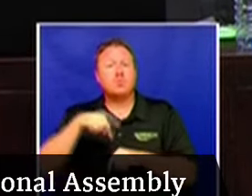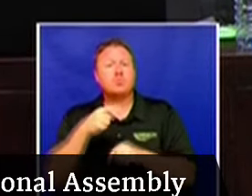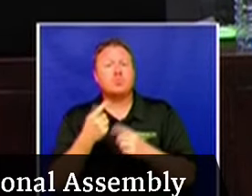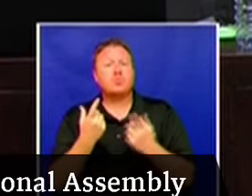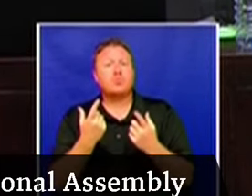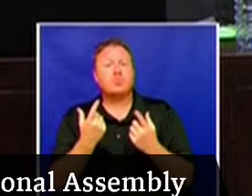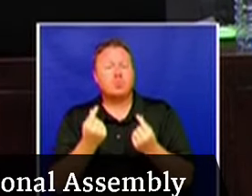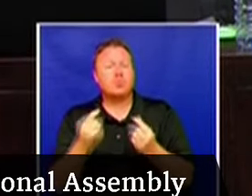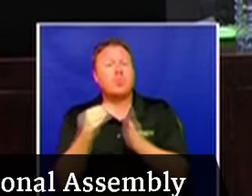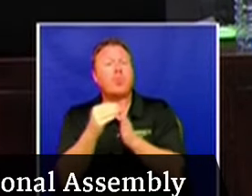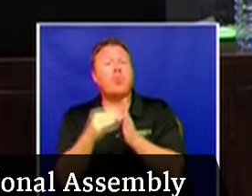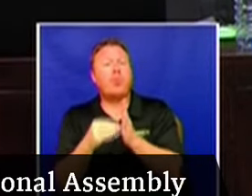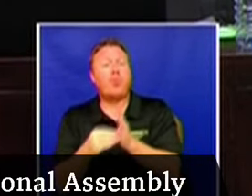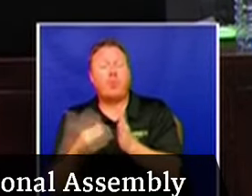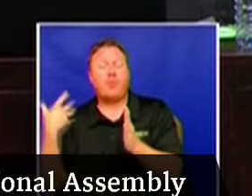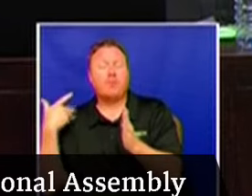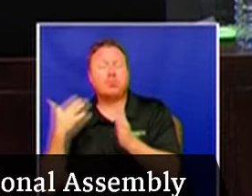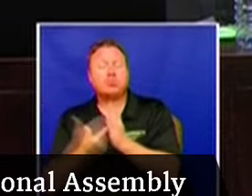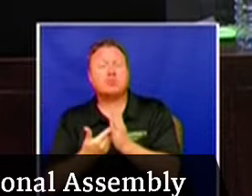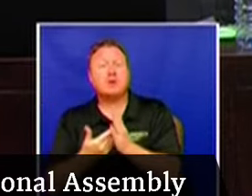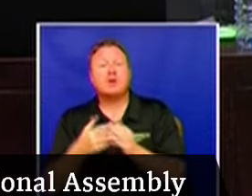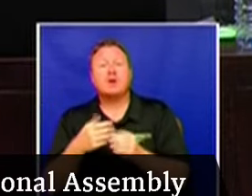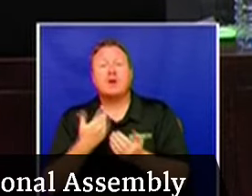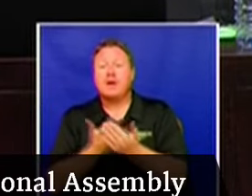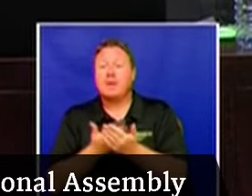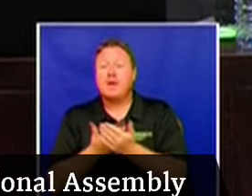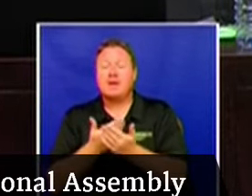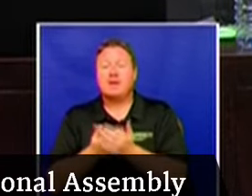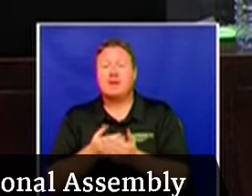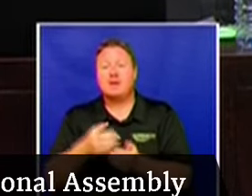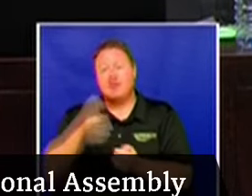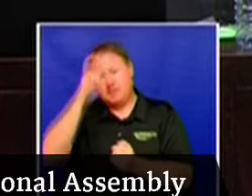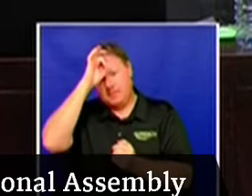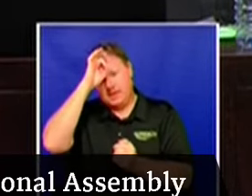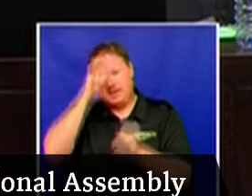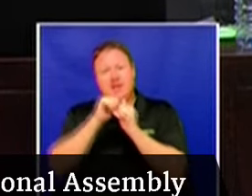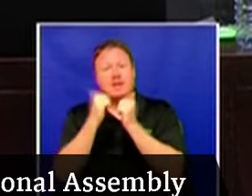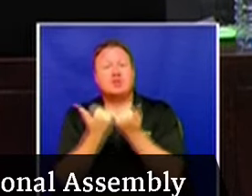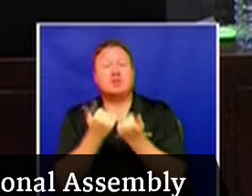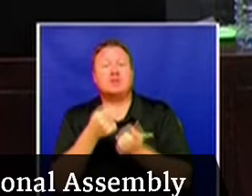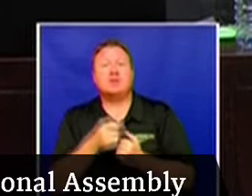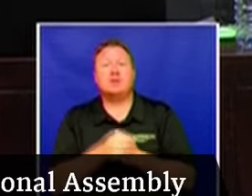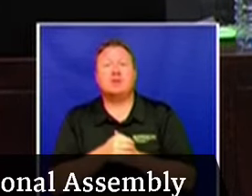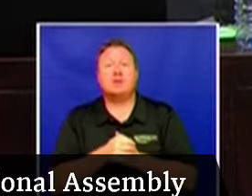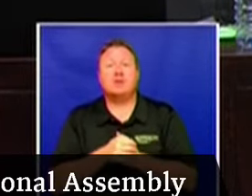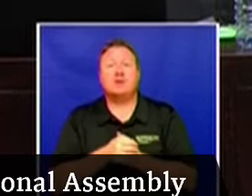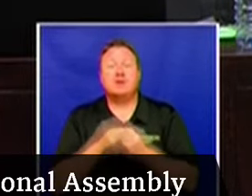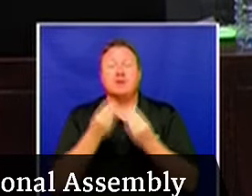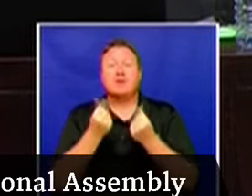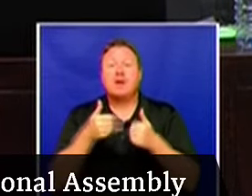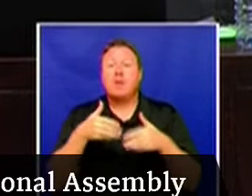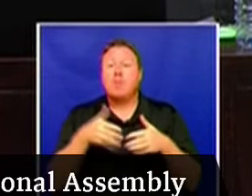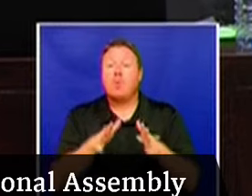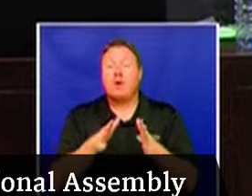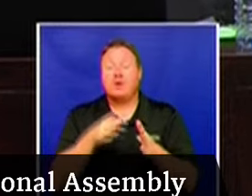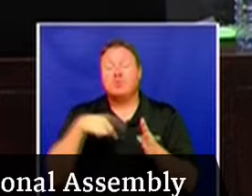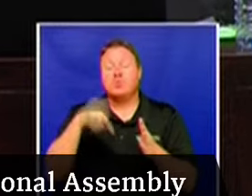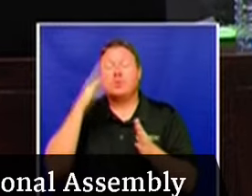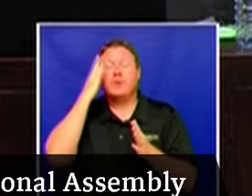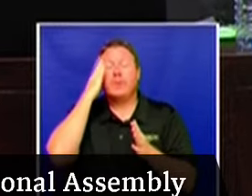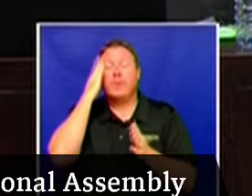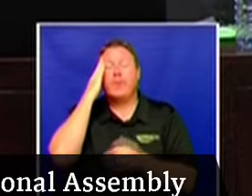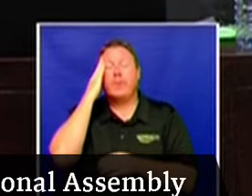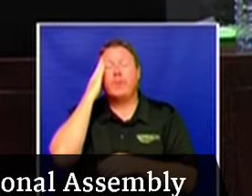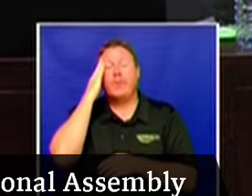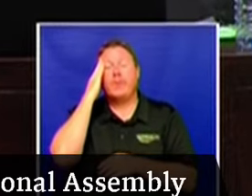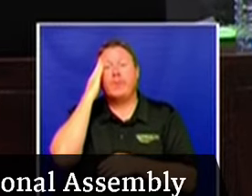to capacitate our law enforcement agencies. In some respects, we know that